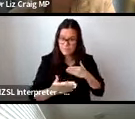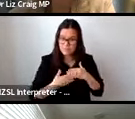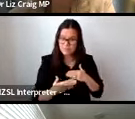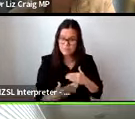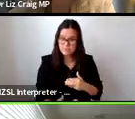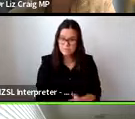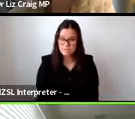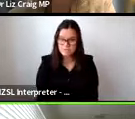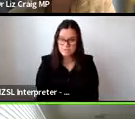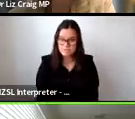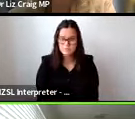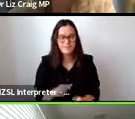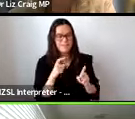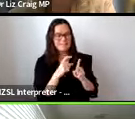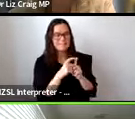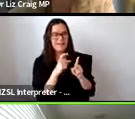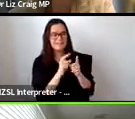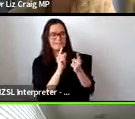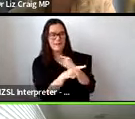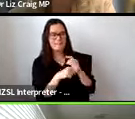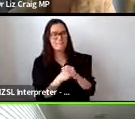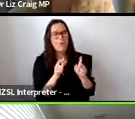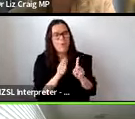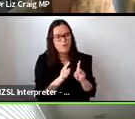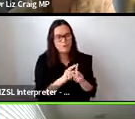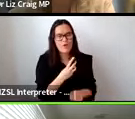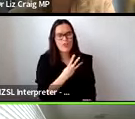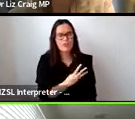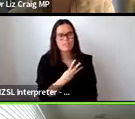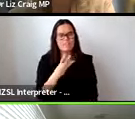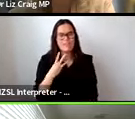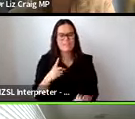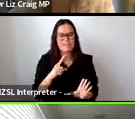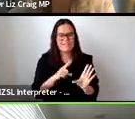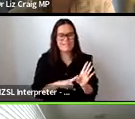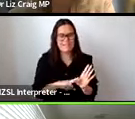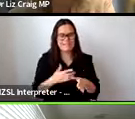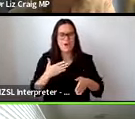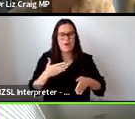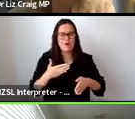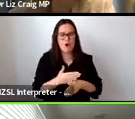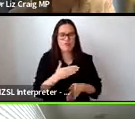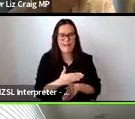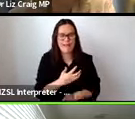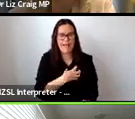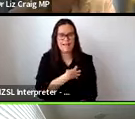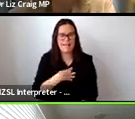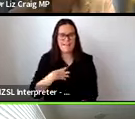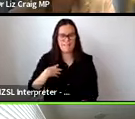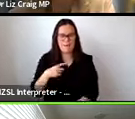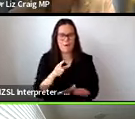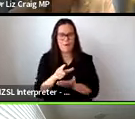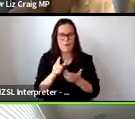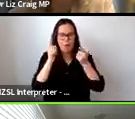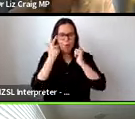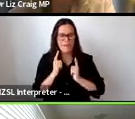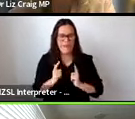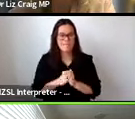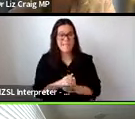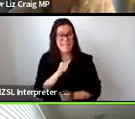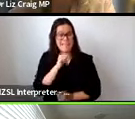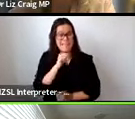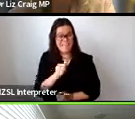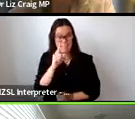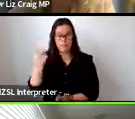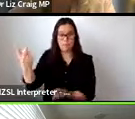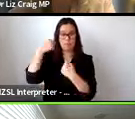have? I also spent 33 years as a career government lawyer in the province of Ontario. If you get instructions to do it, you can